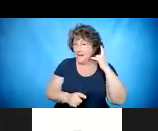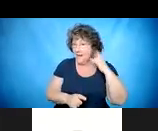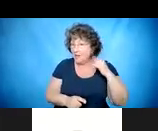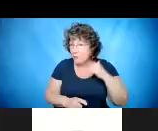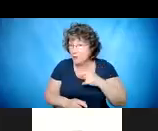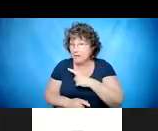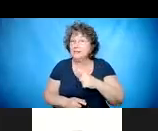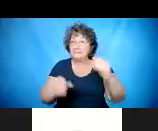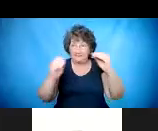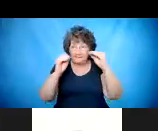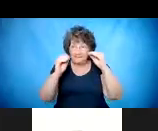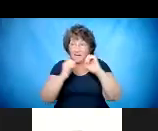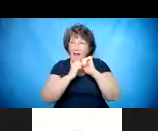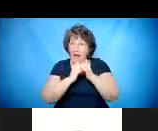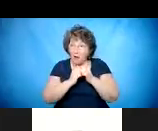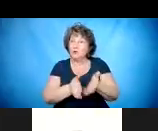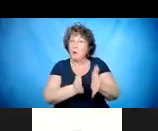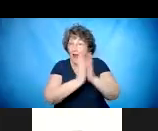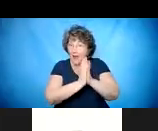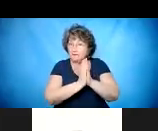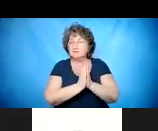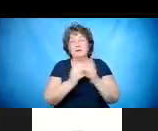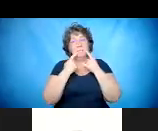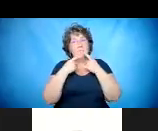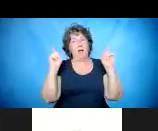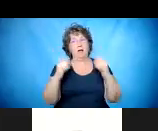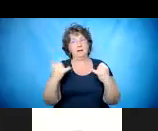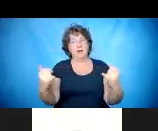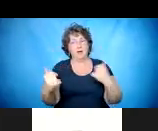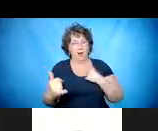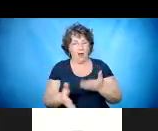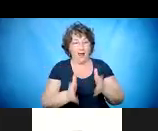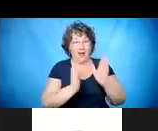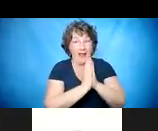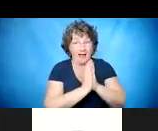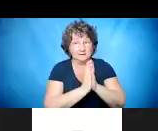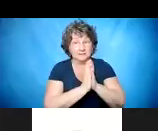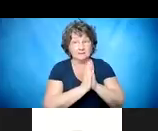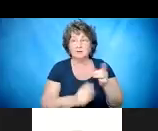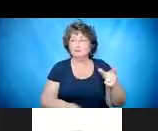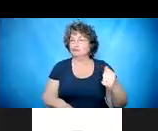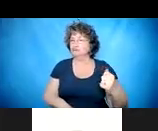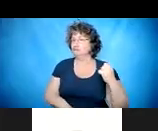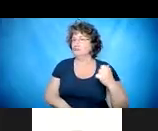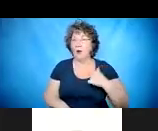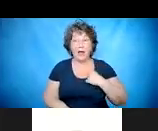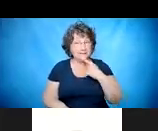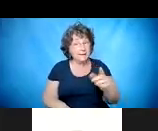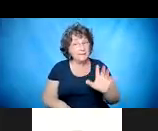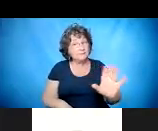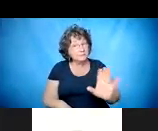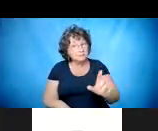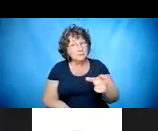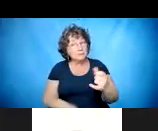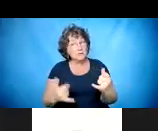yeah, when we ask for something now, if I ask for something and they don't want to give it to me, then I tell them, can you give me a